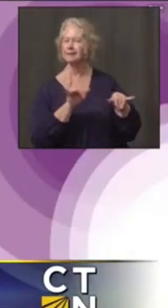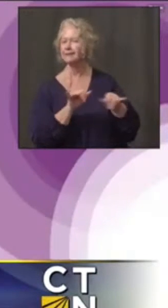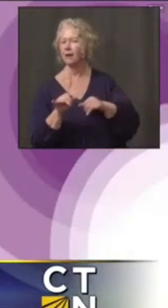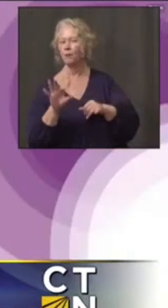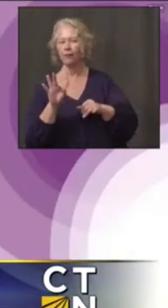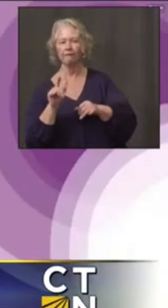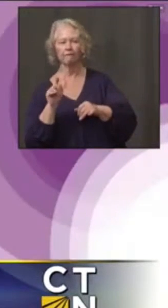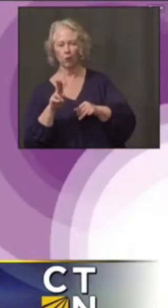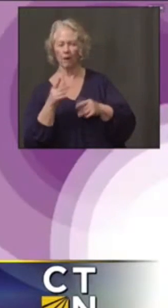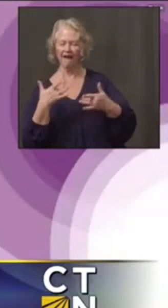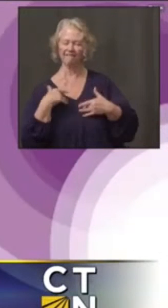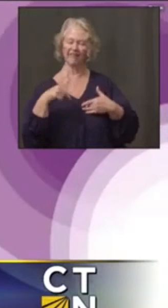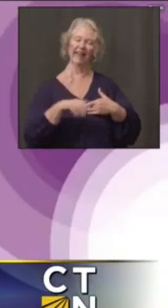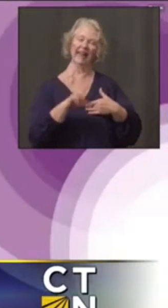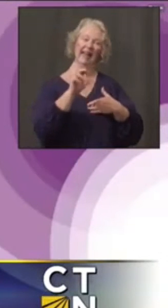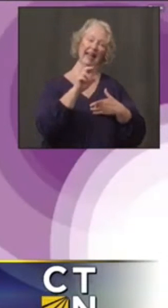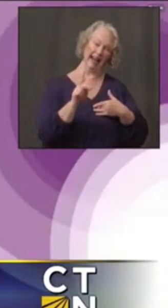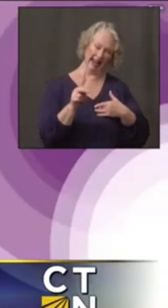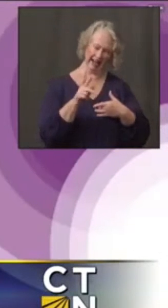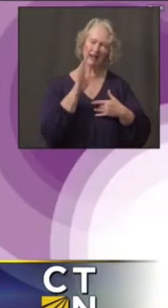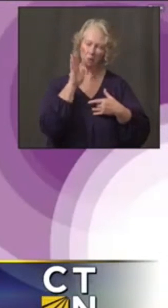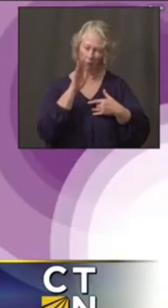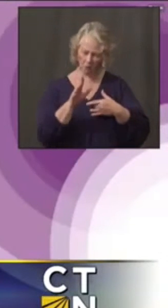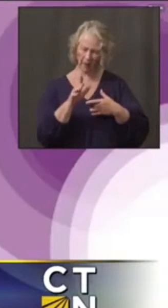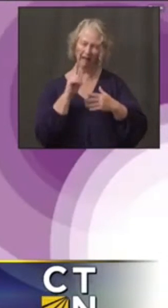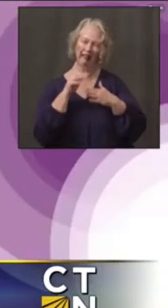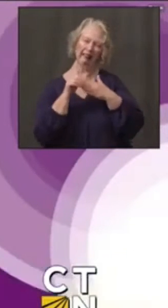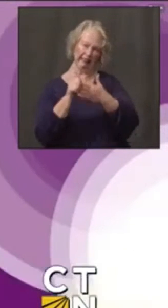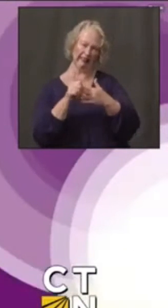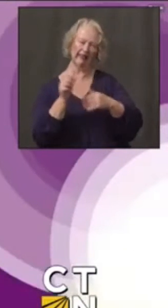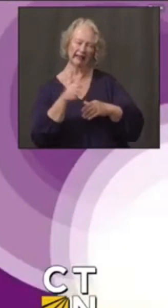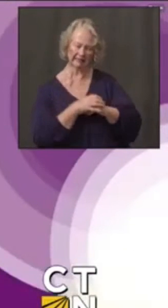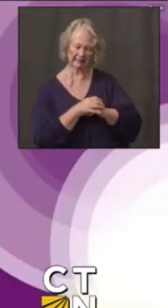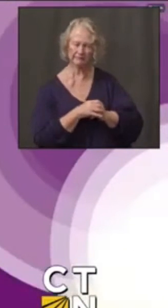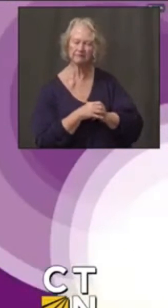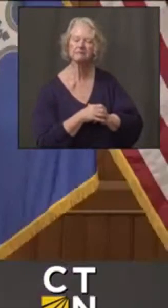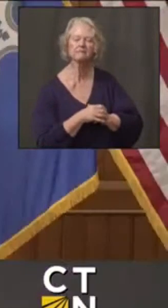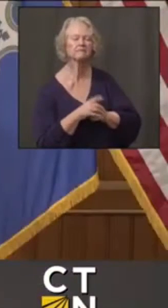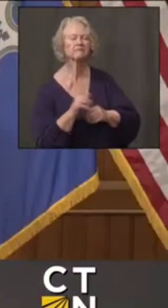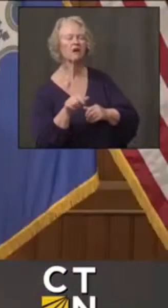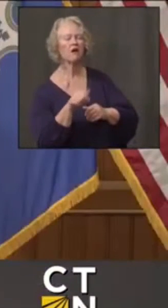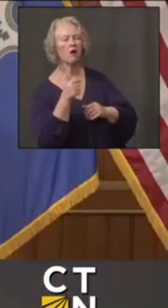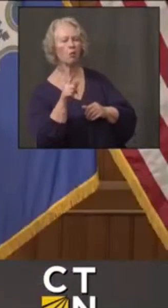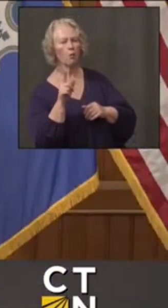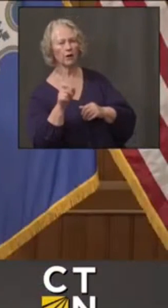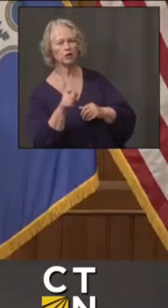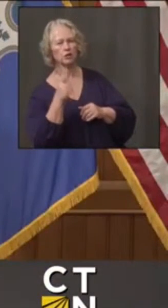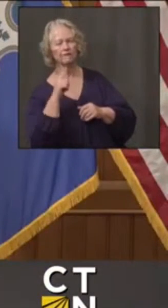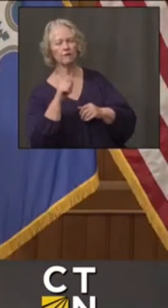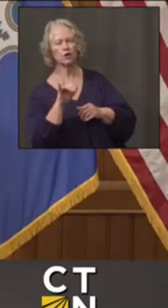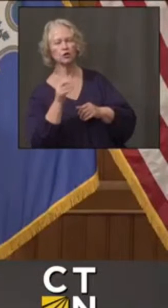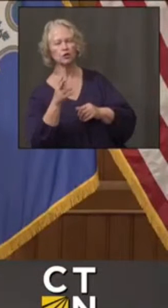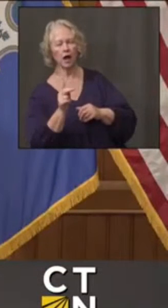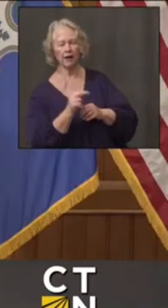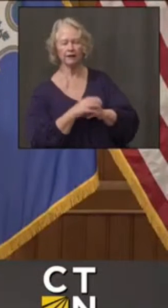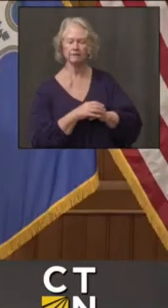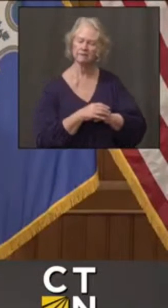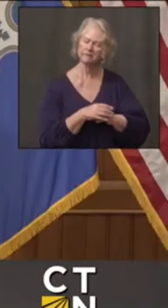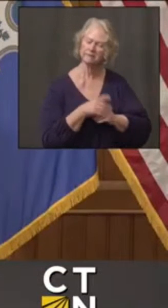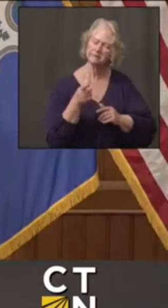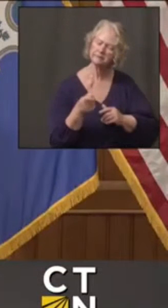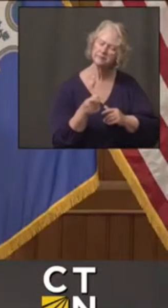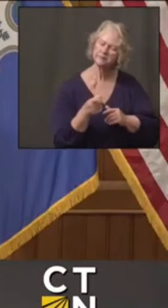state of Connecticut will be just fine. And just one follow-up question for John. Can you talk